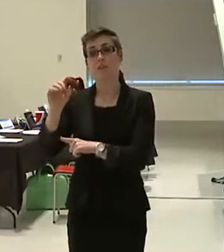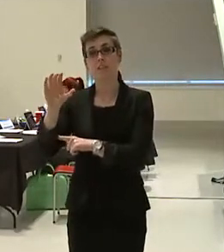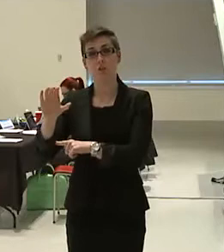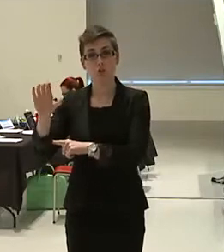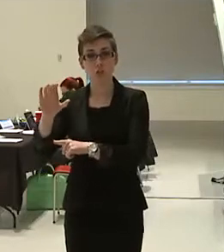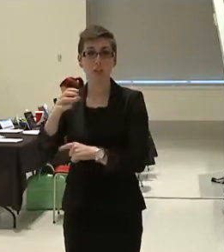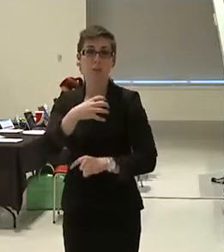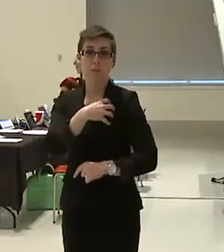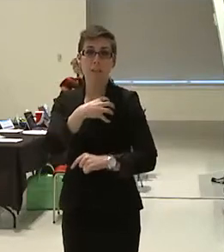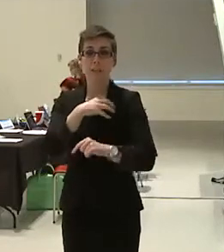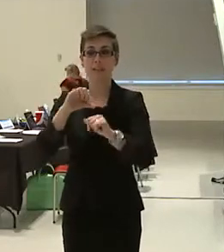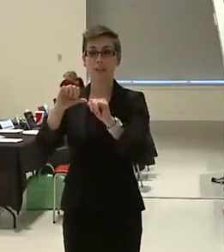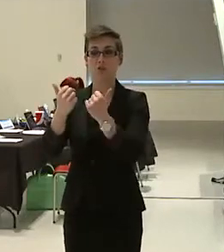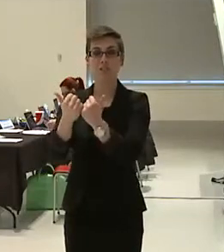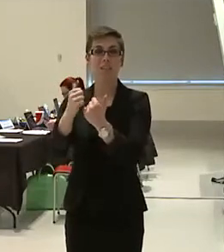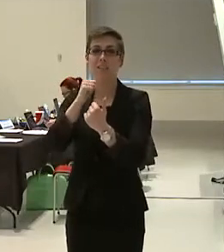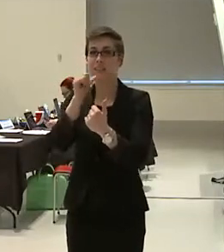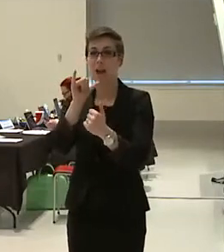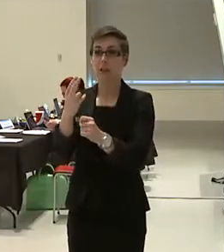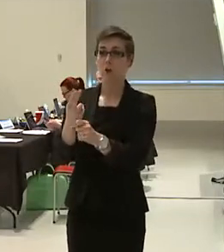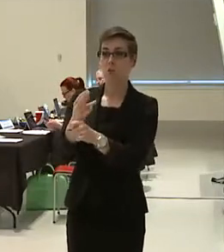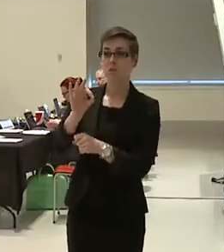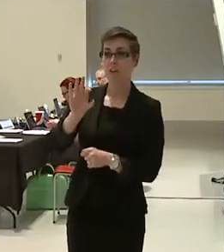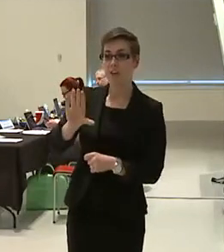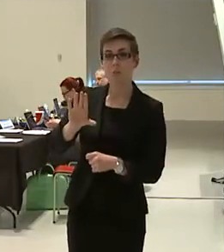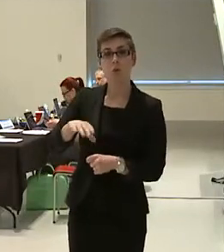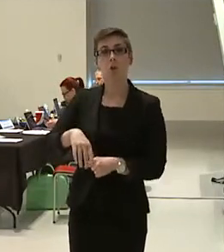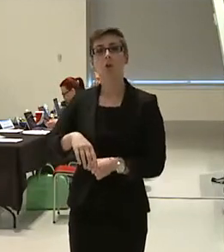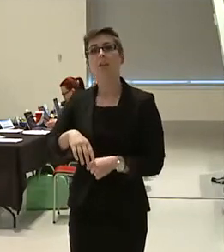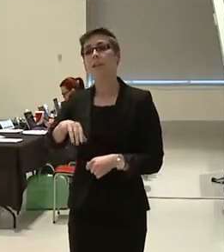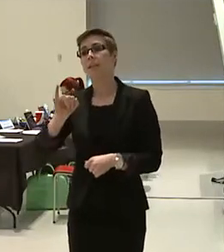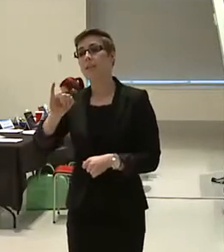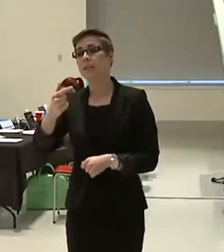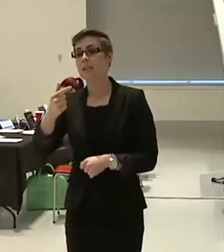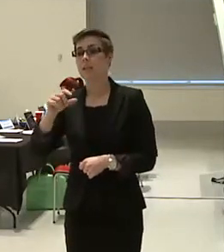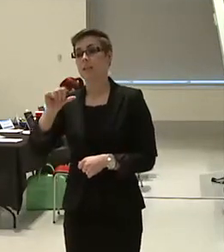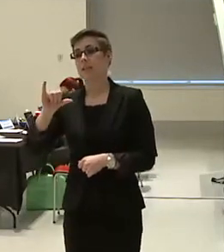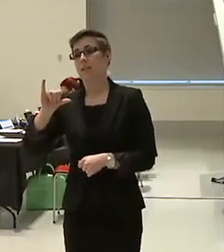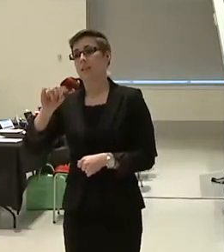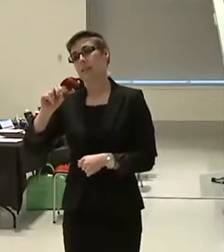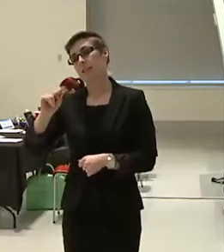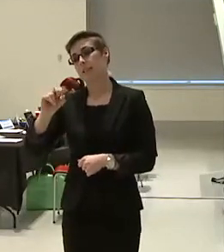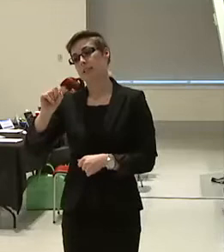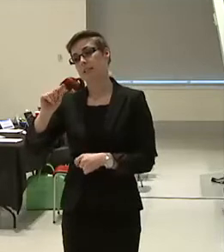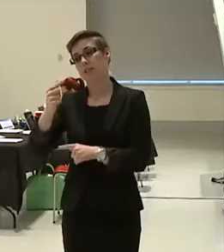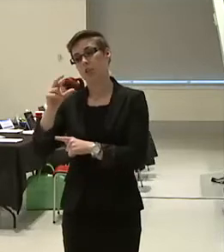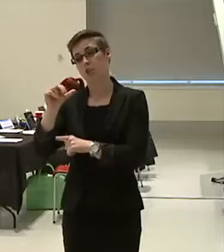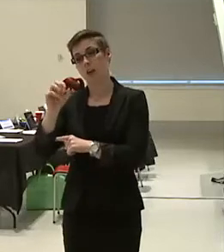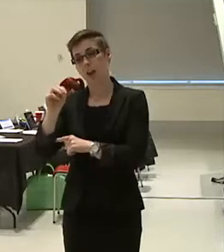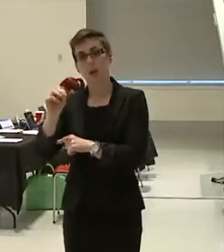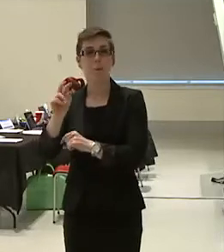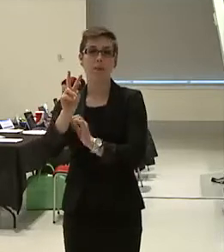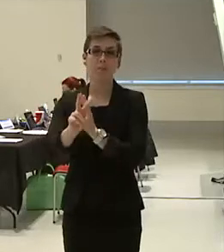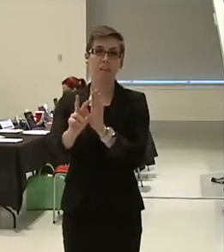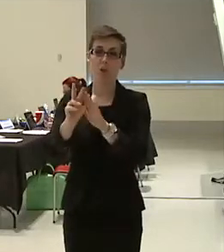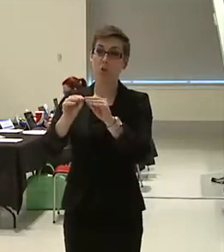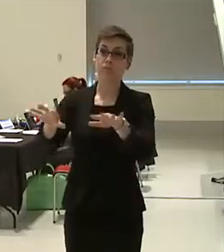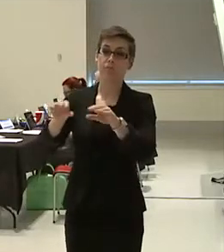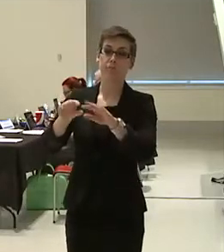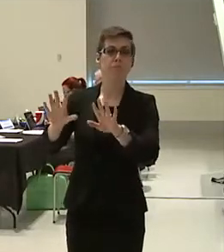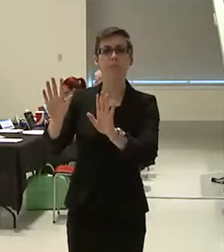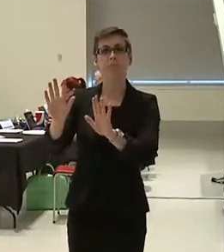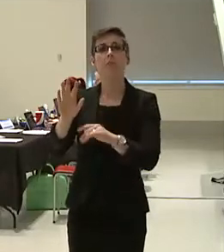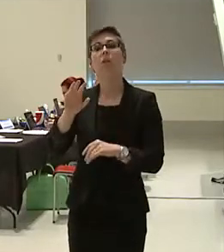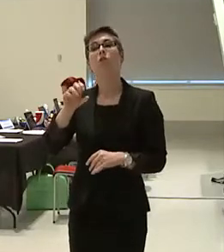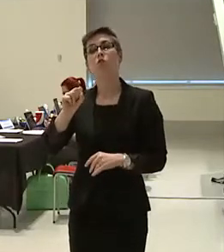Agency isn't about whether to use Facebook or Instagram or what song parodies tend to go viral. Social media today is about knowing your